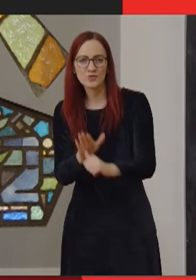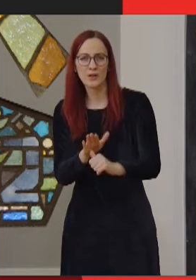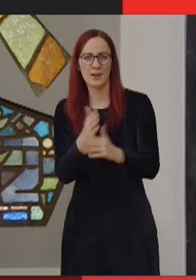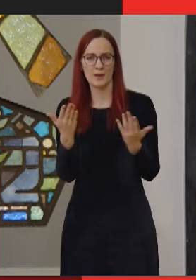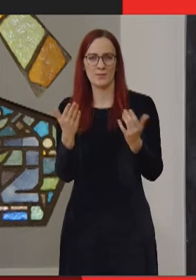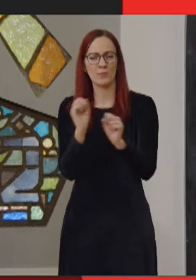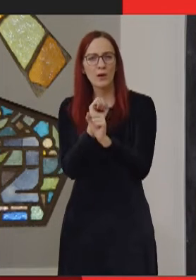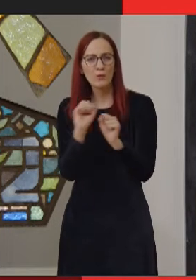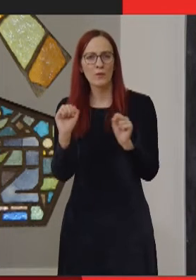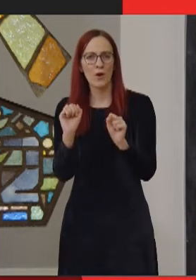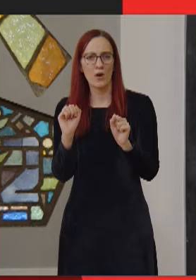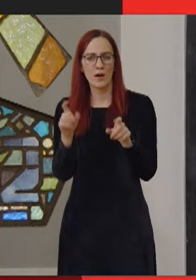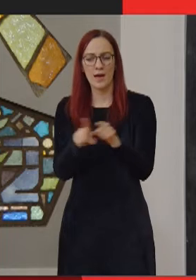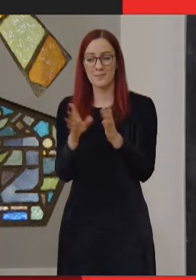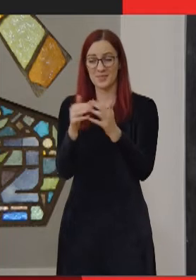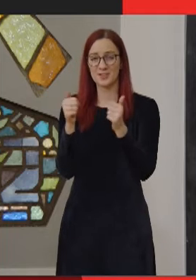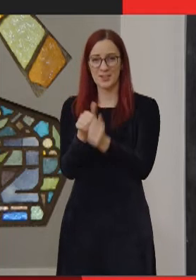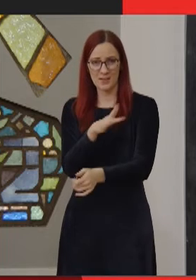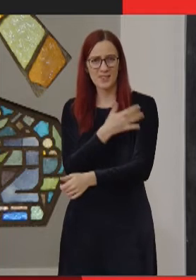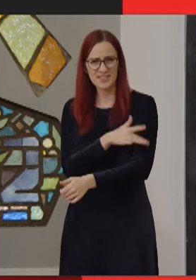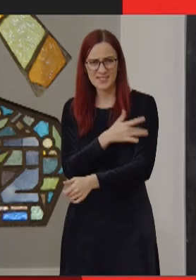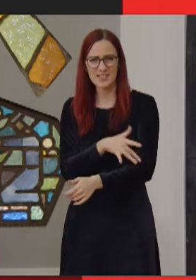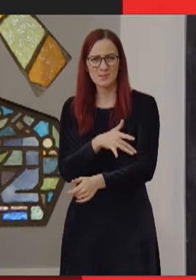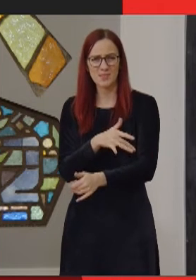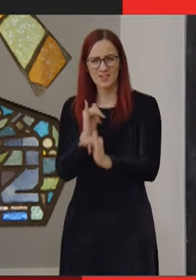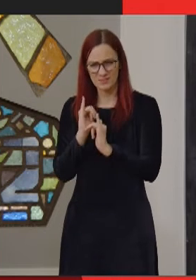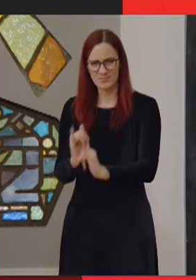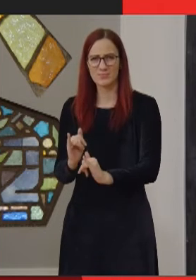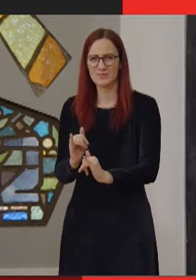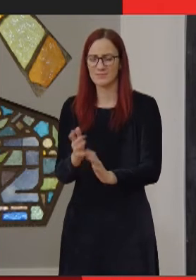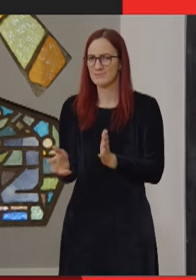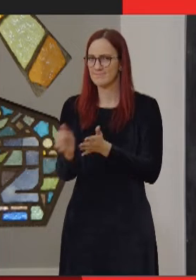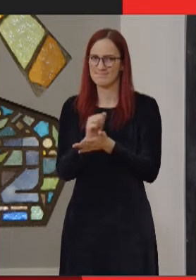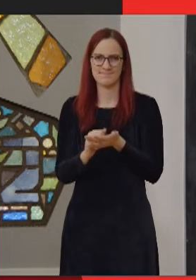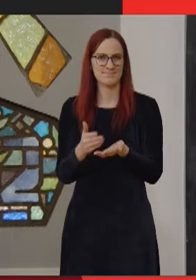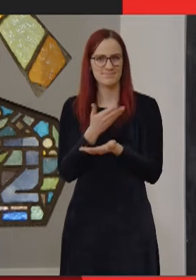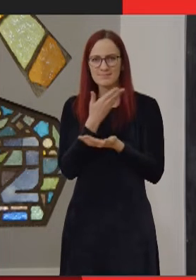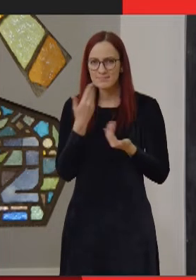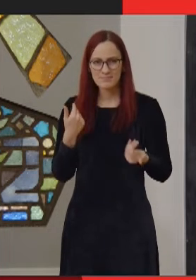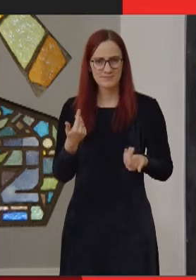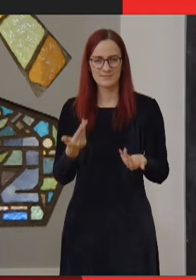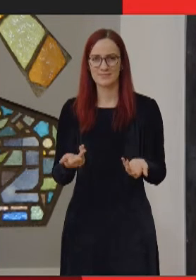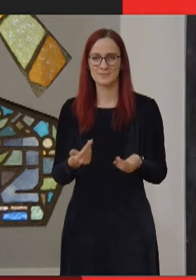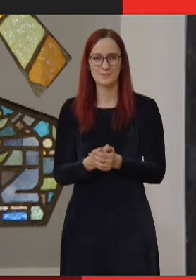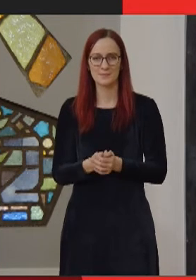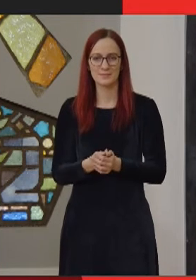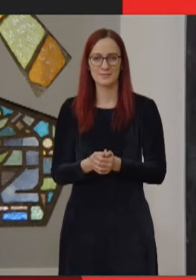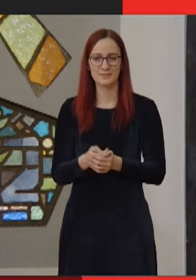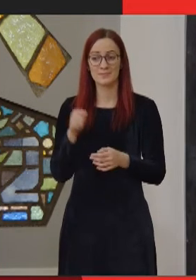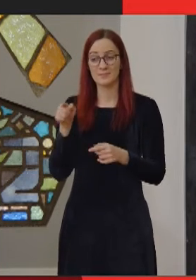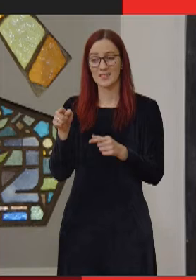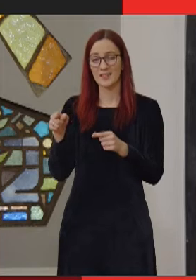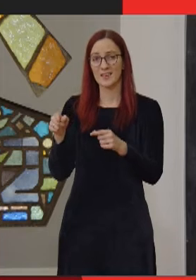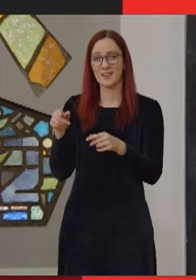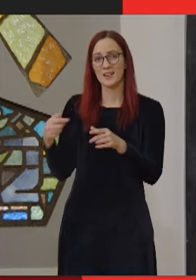violence and humiliation of women is weakening families is absurd. And